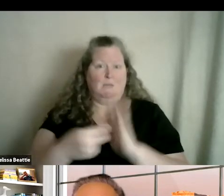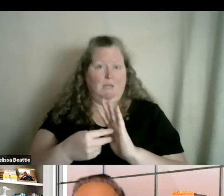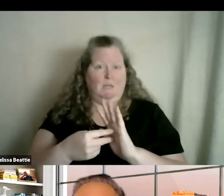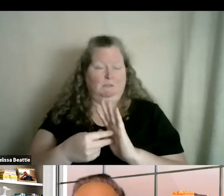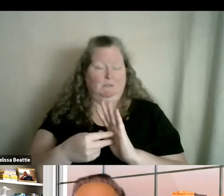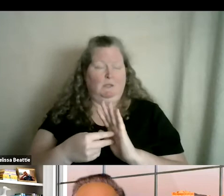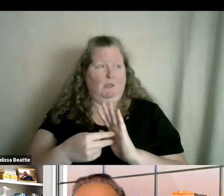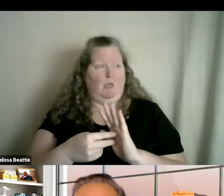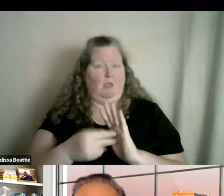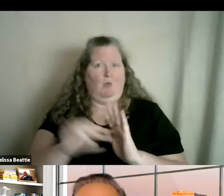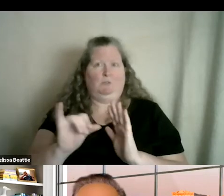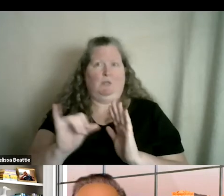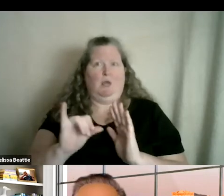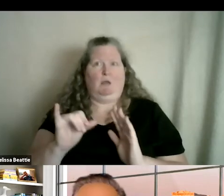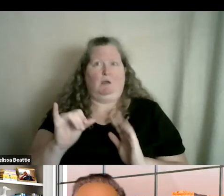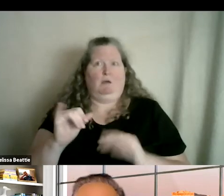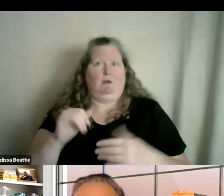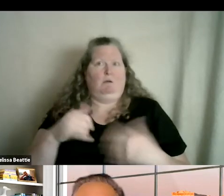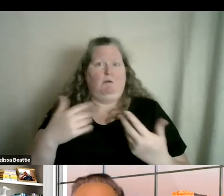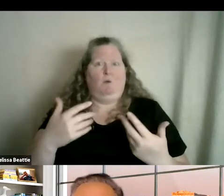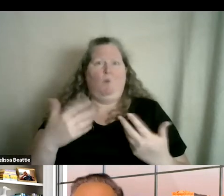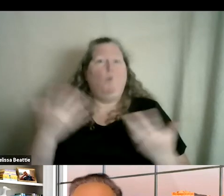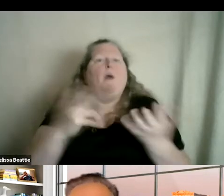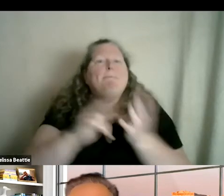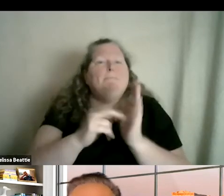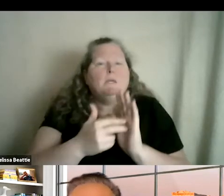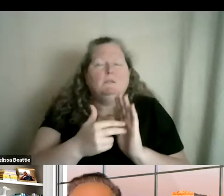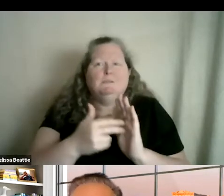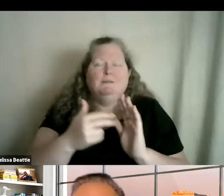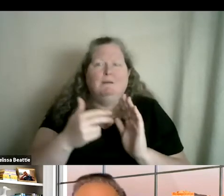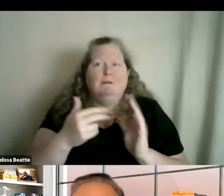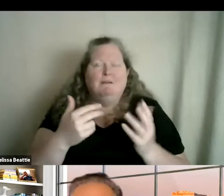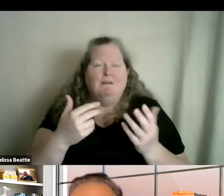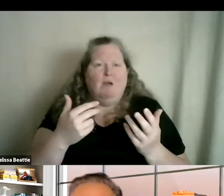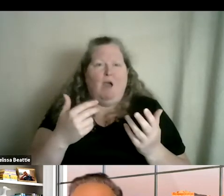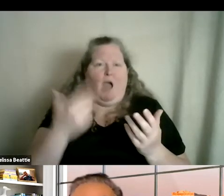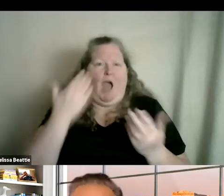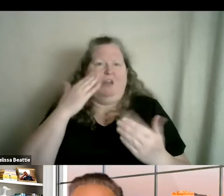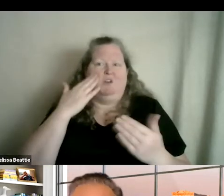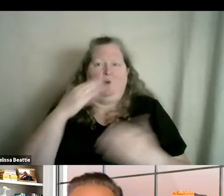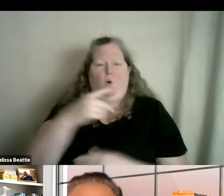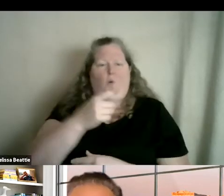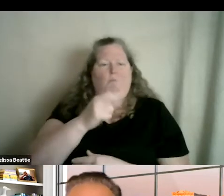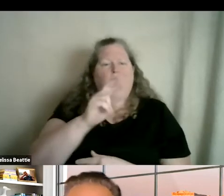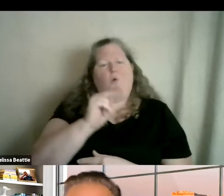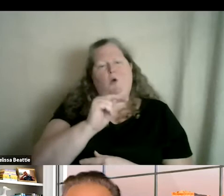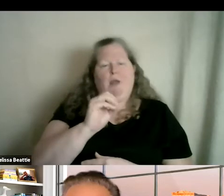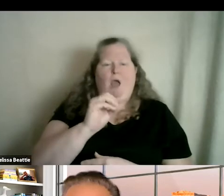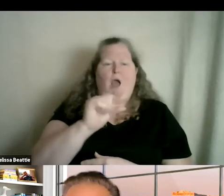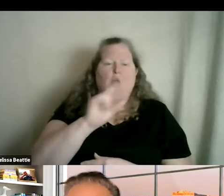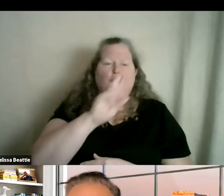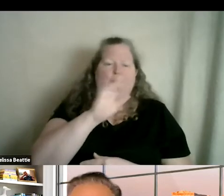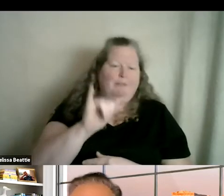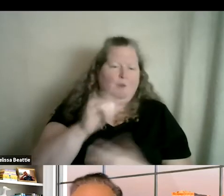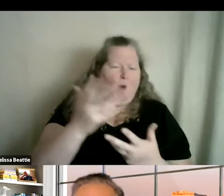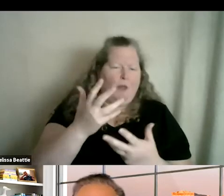like one of those things where like, do you know what pornography is? Hell no, I don't know what pornography is, but I know when I see it. I